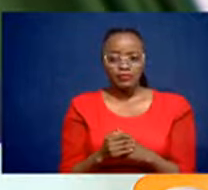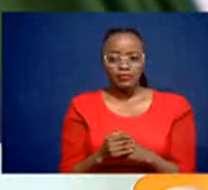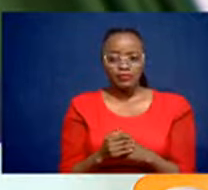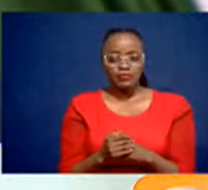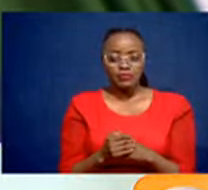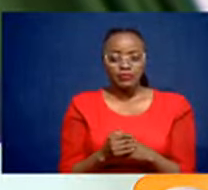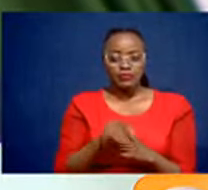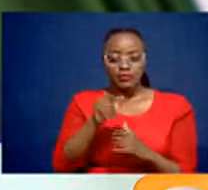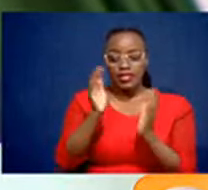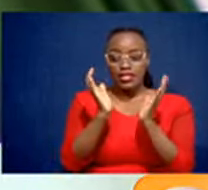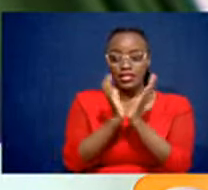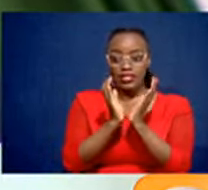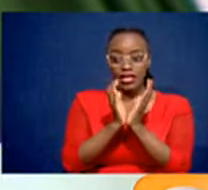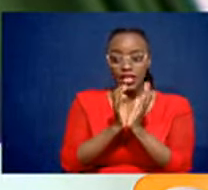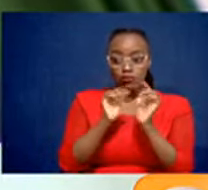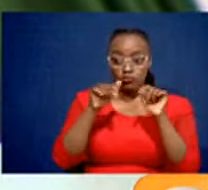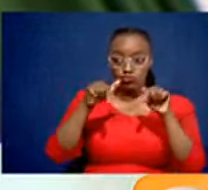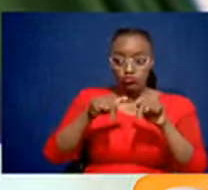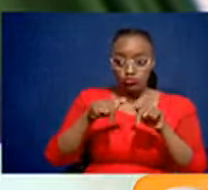This stadium